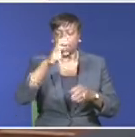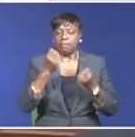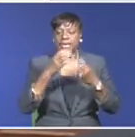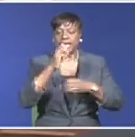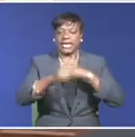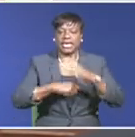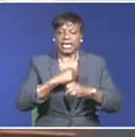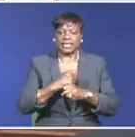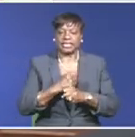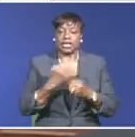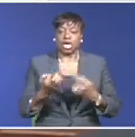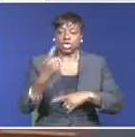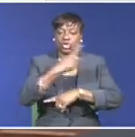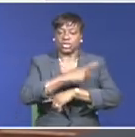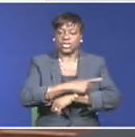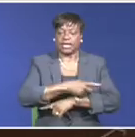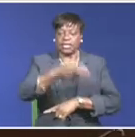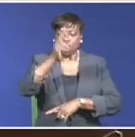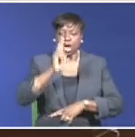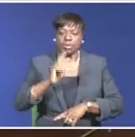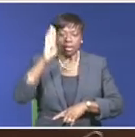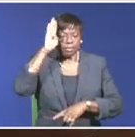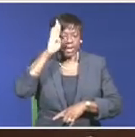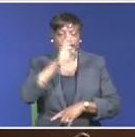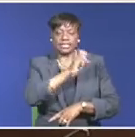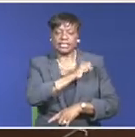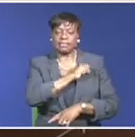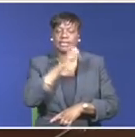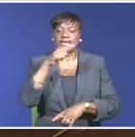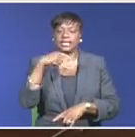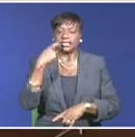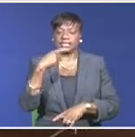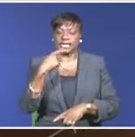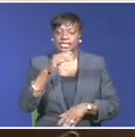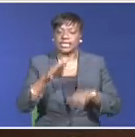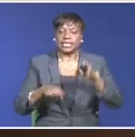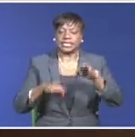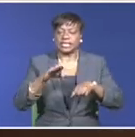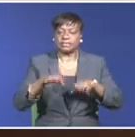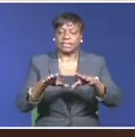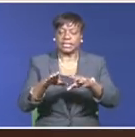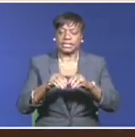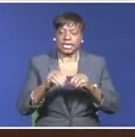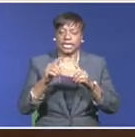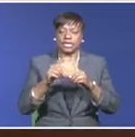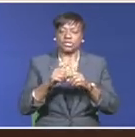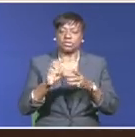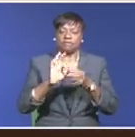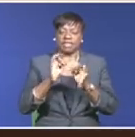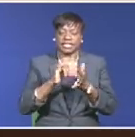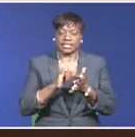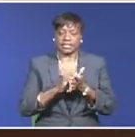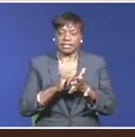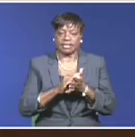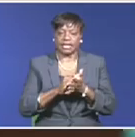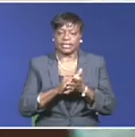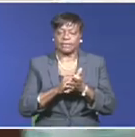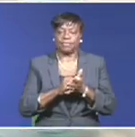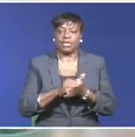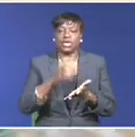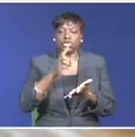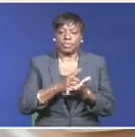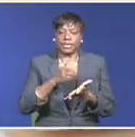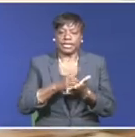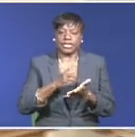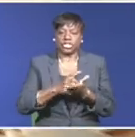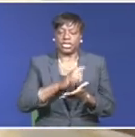Brent Simonet says steps are being taken to remedy an immigration conundrum of the so-called stateless, with a documentation